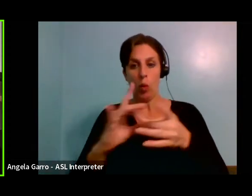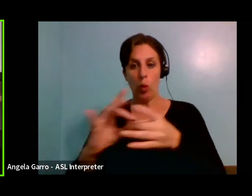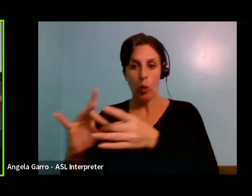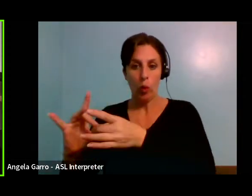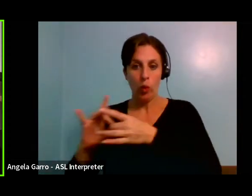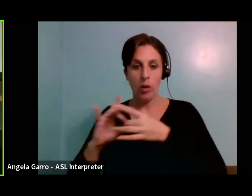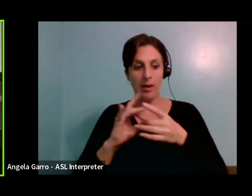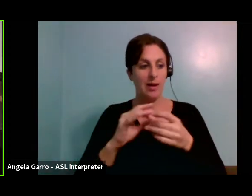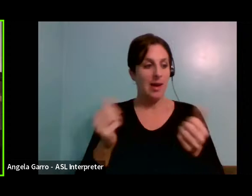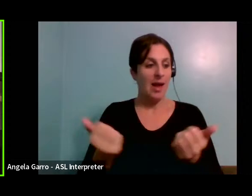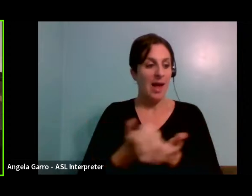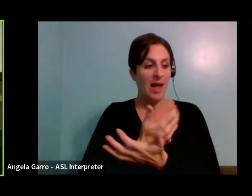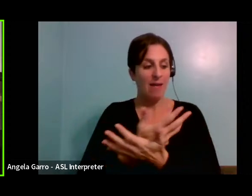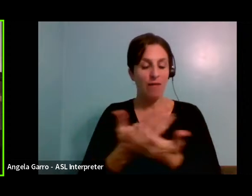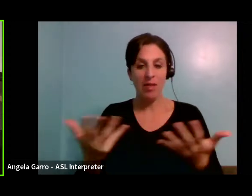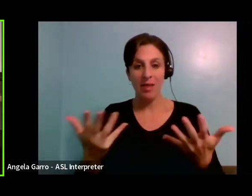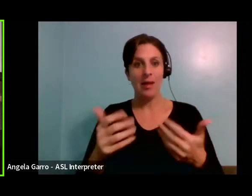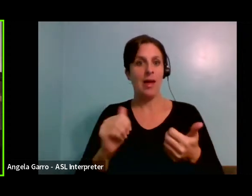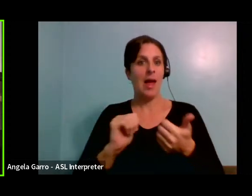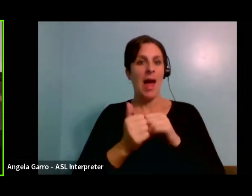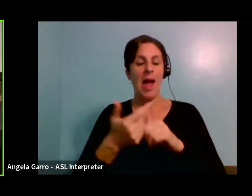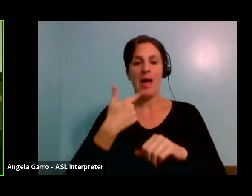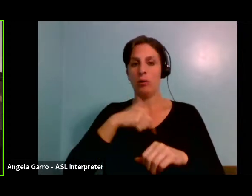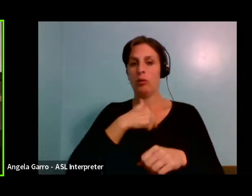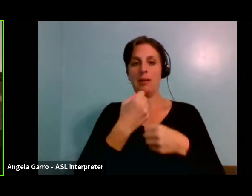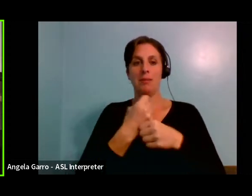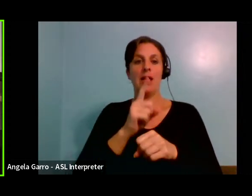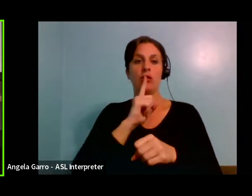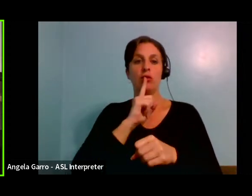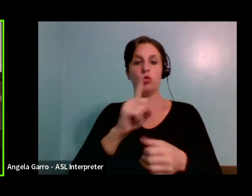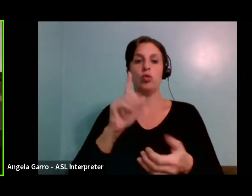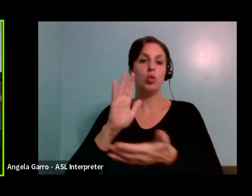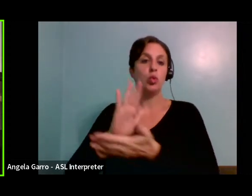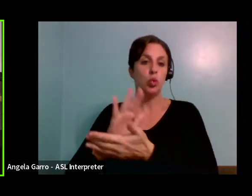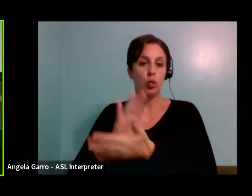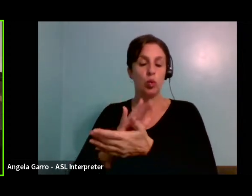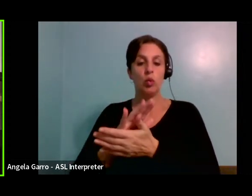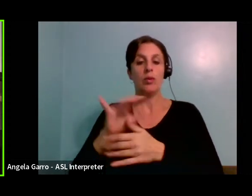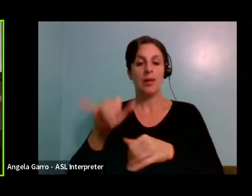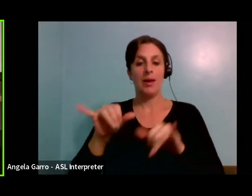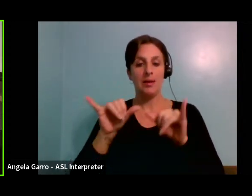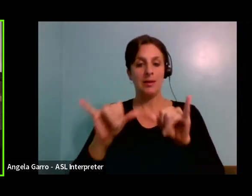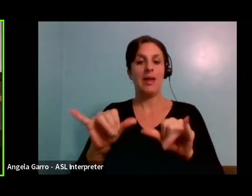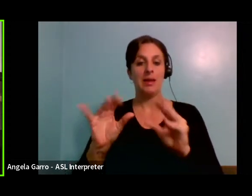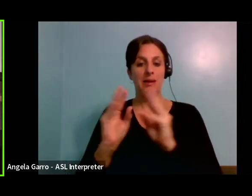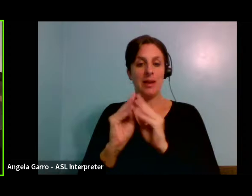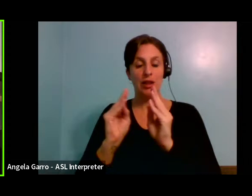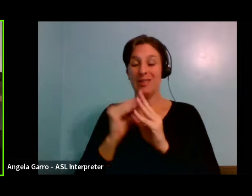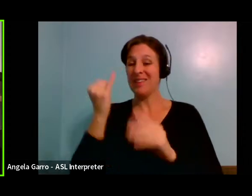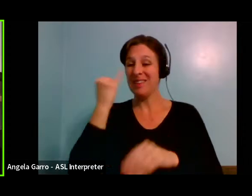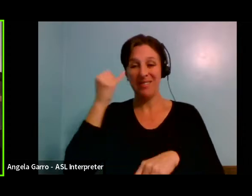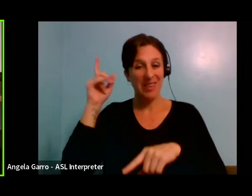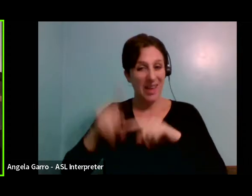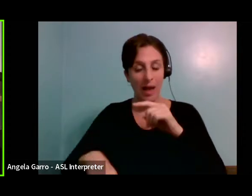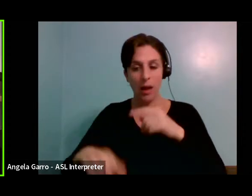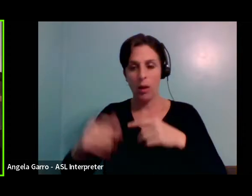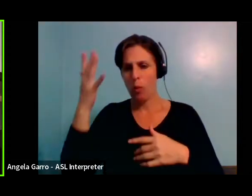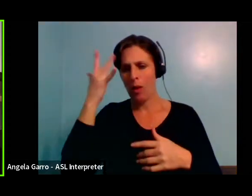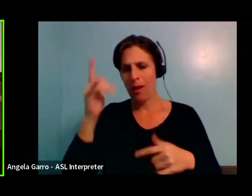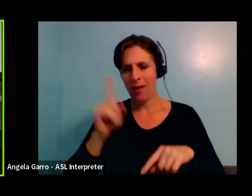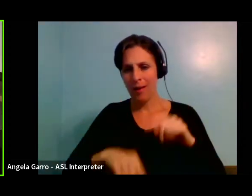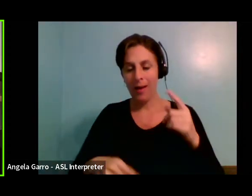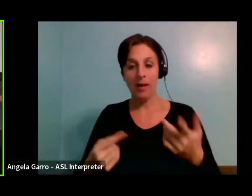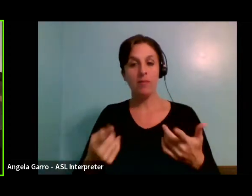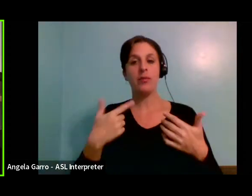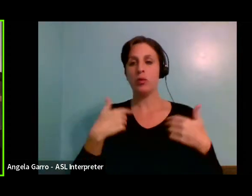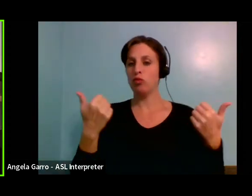little bit of how do we make sure school can stay in session. And if it can't, why can't it? Let's try